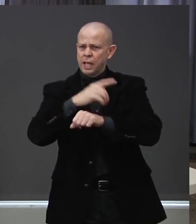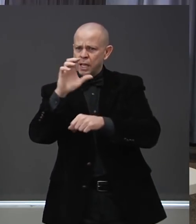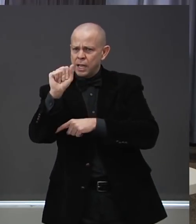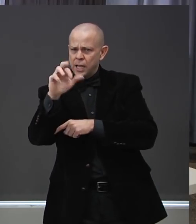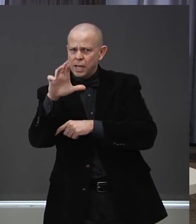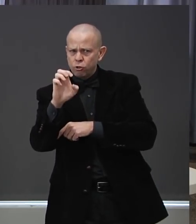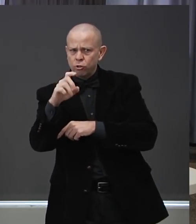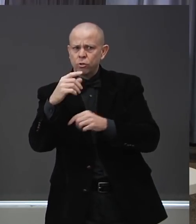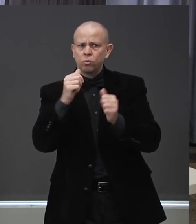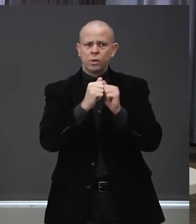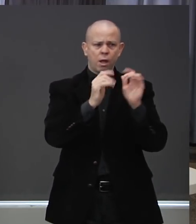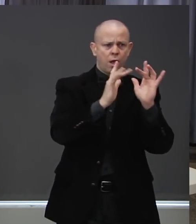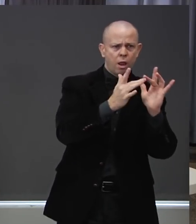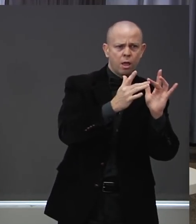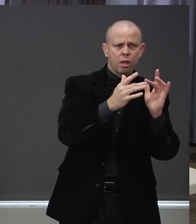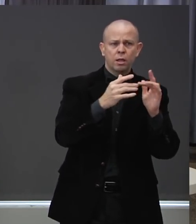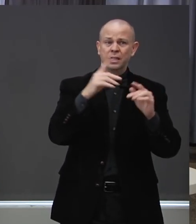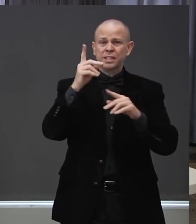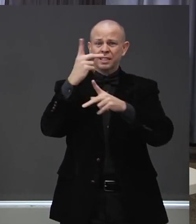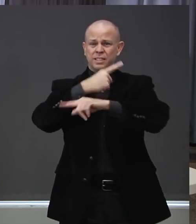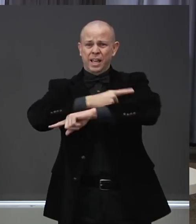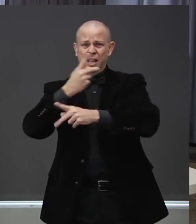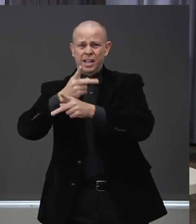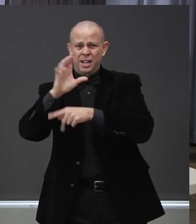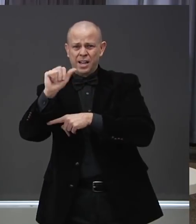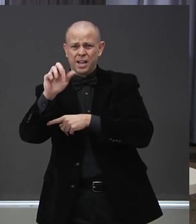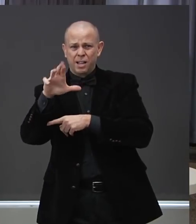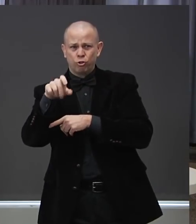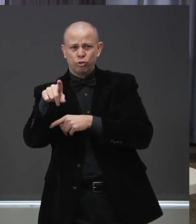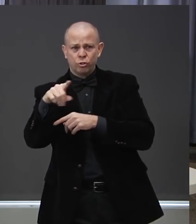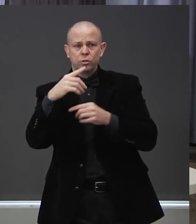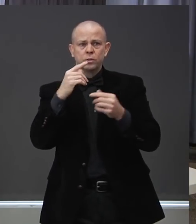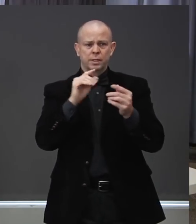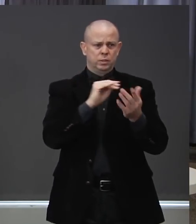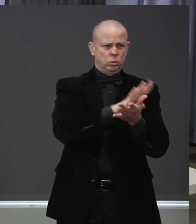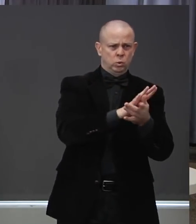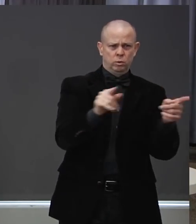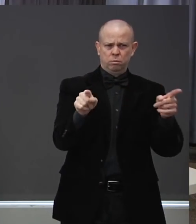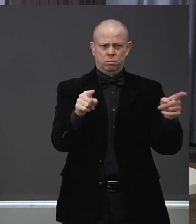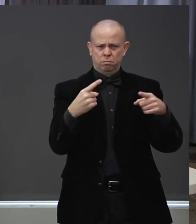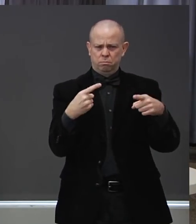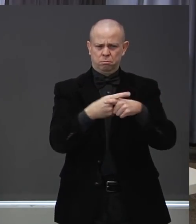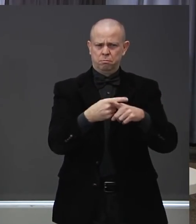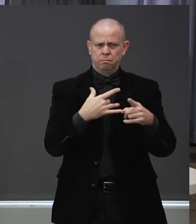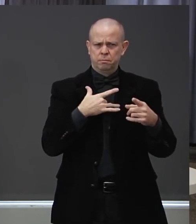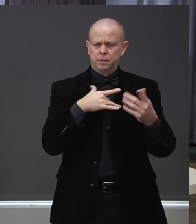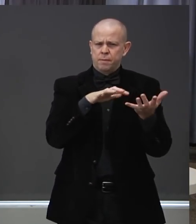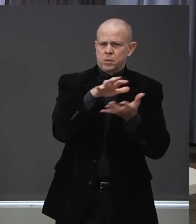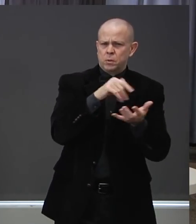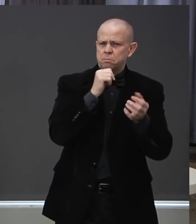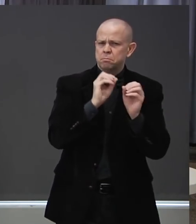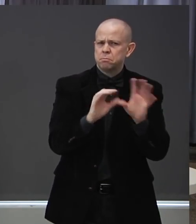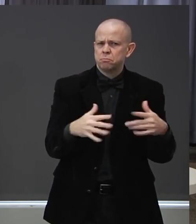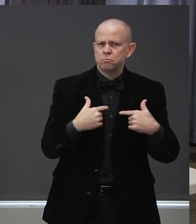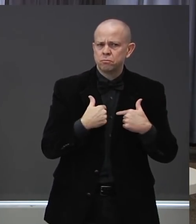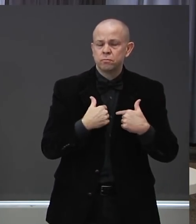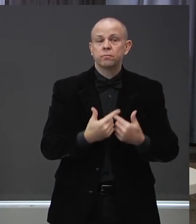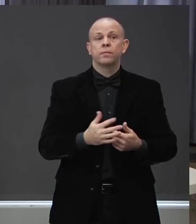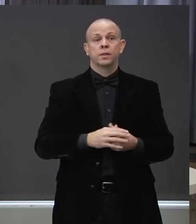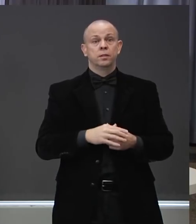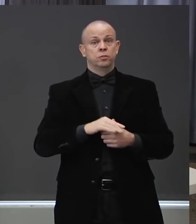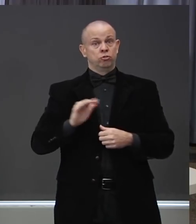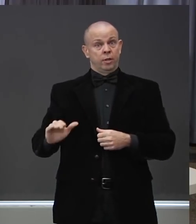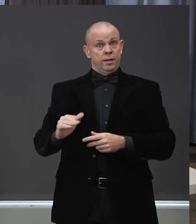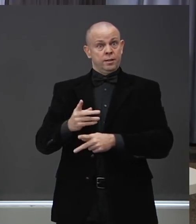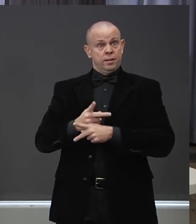go to school with the same safety measures in place? So, you know, childcare and school certainly